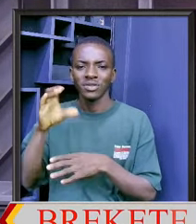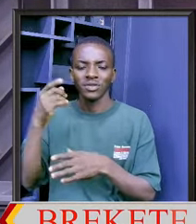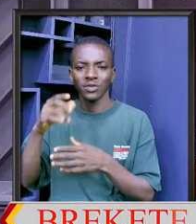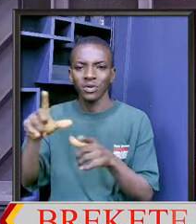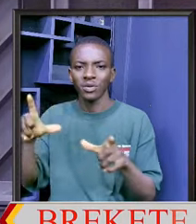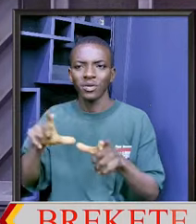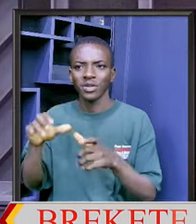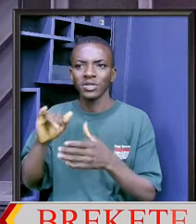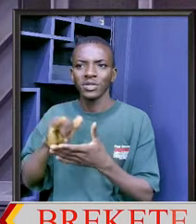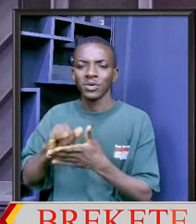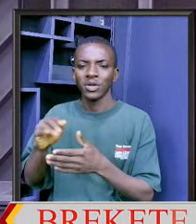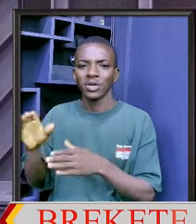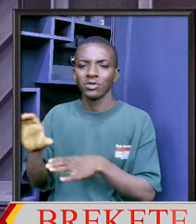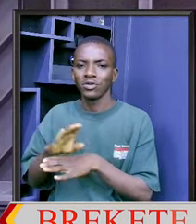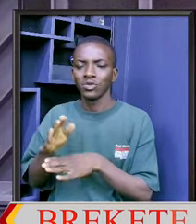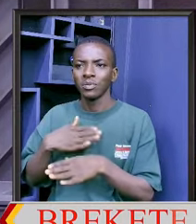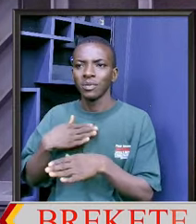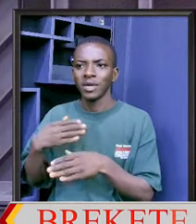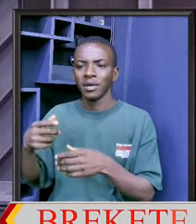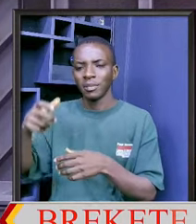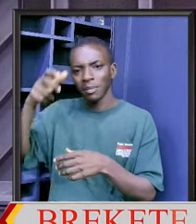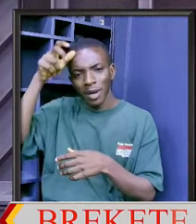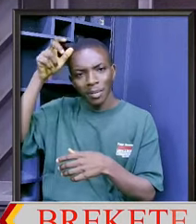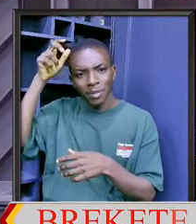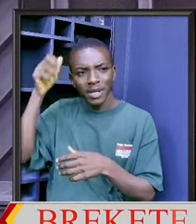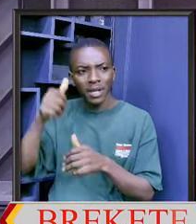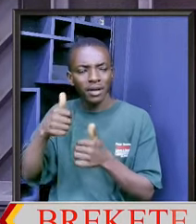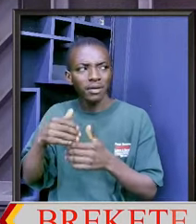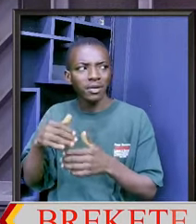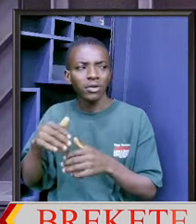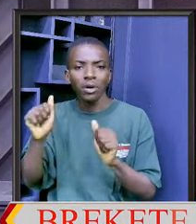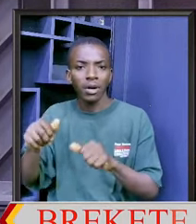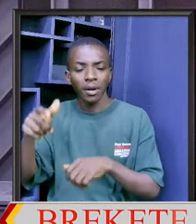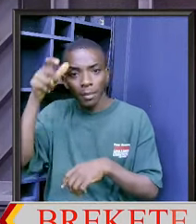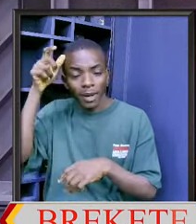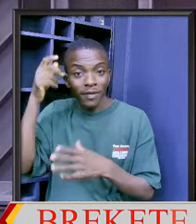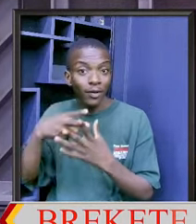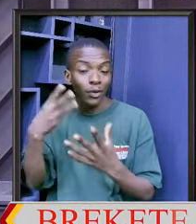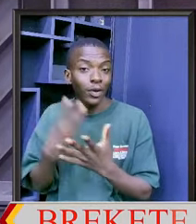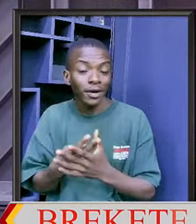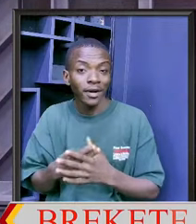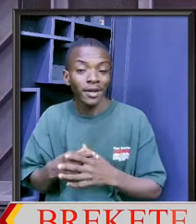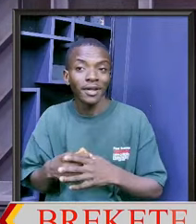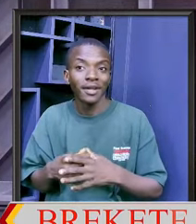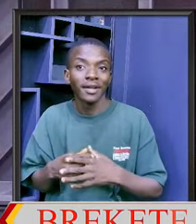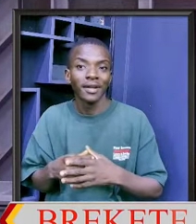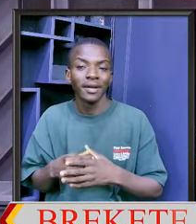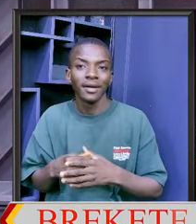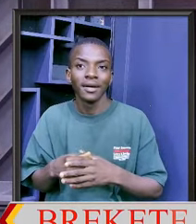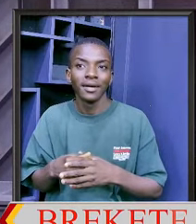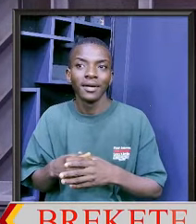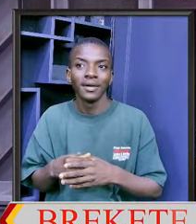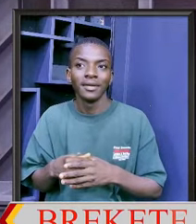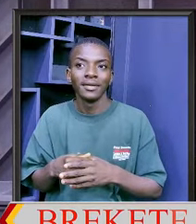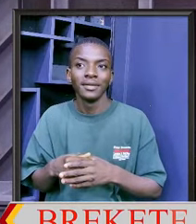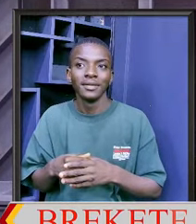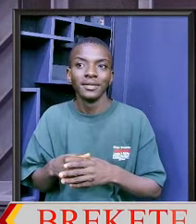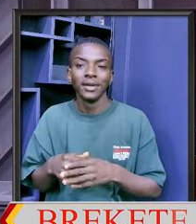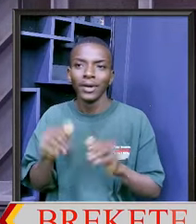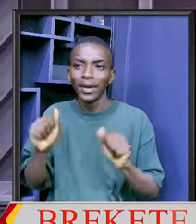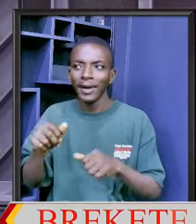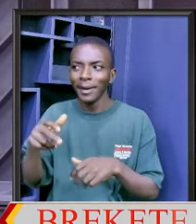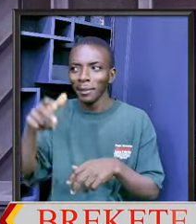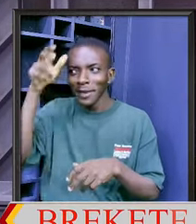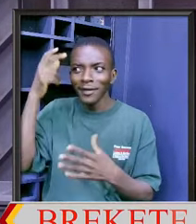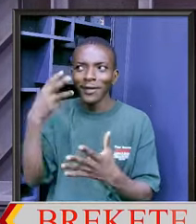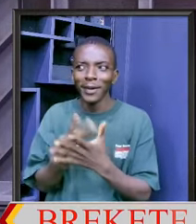a location where I would do my babbing and everything. So you said, Bab, where? Yeah. Ah, so Sema.